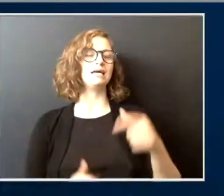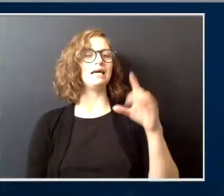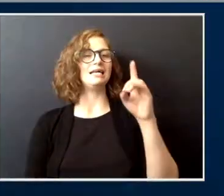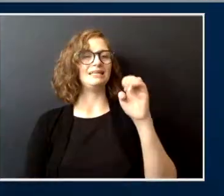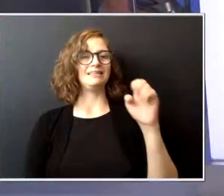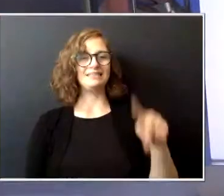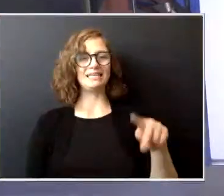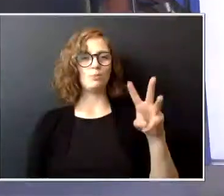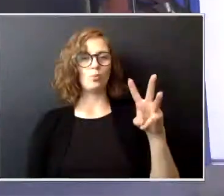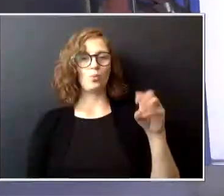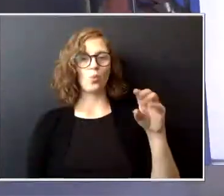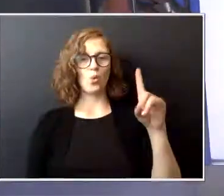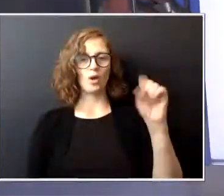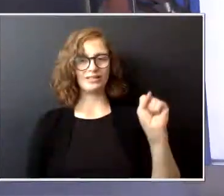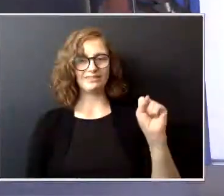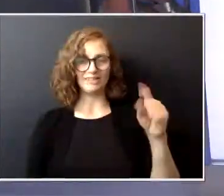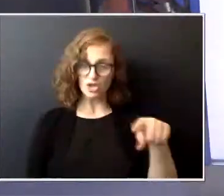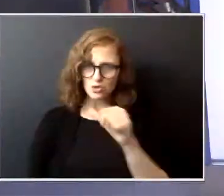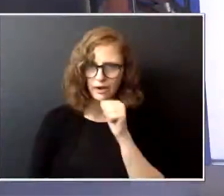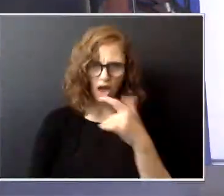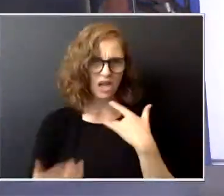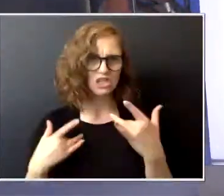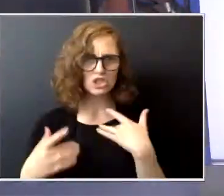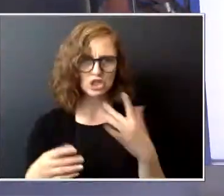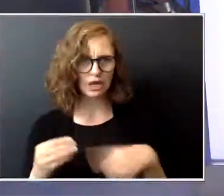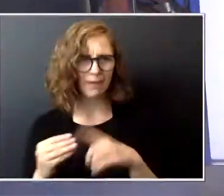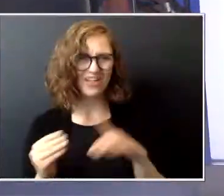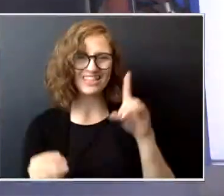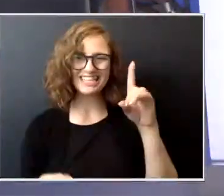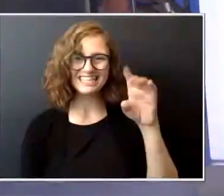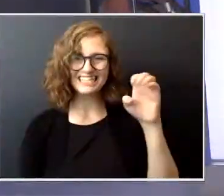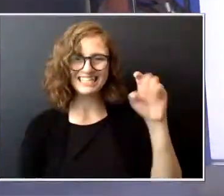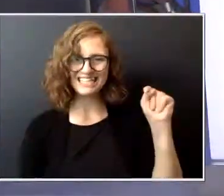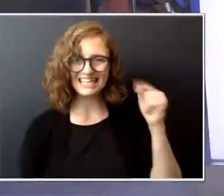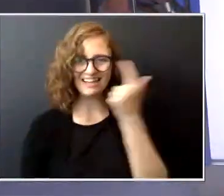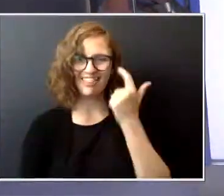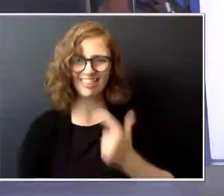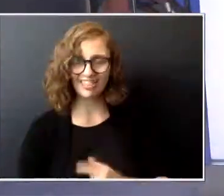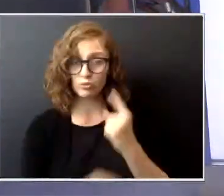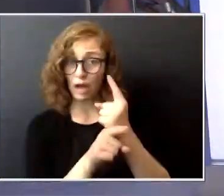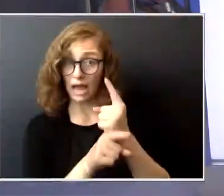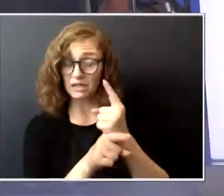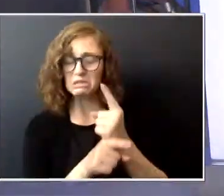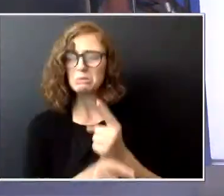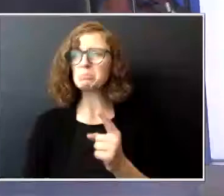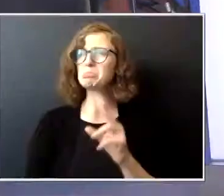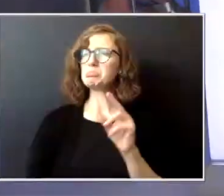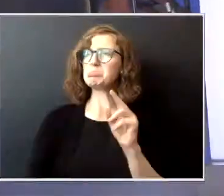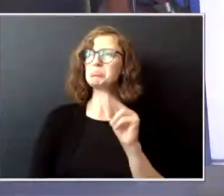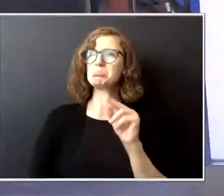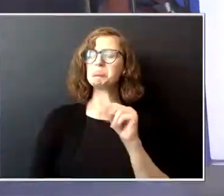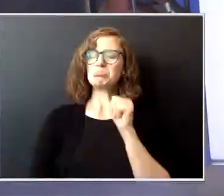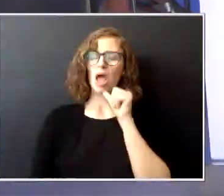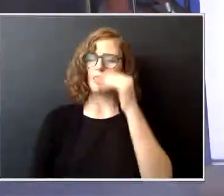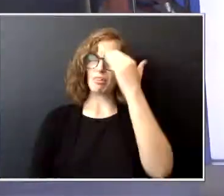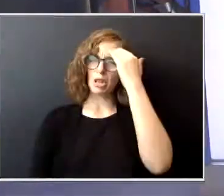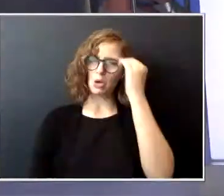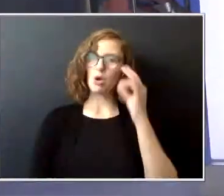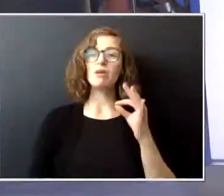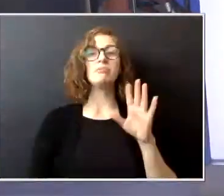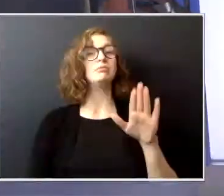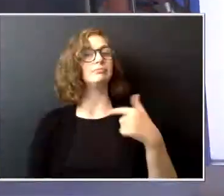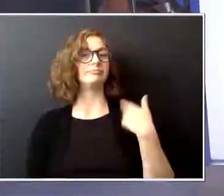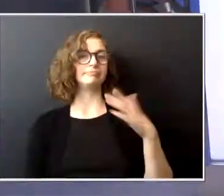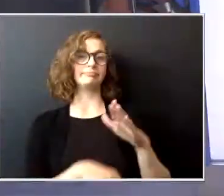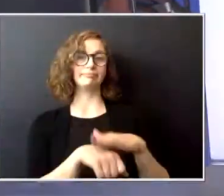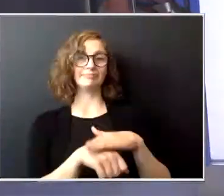worried about all that DEET on our skin, right? Not that I know of. No, I would just say if you're going to use it because you're going to be out, when you come